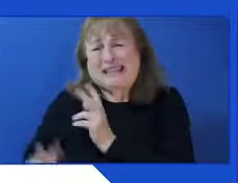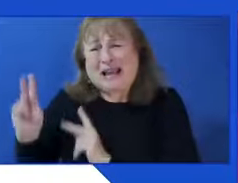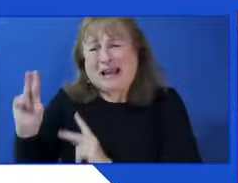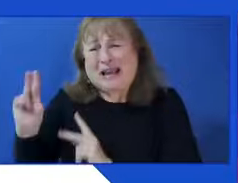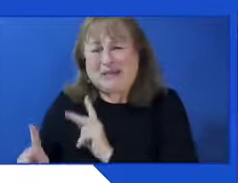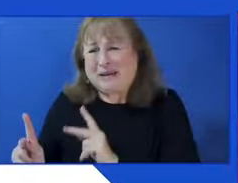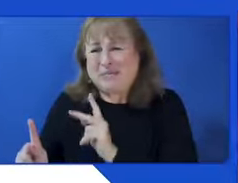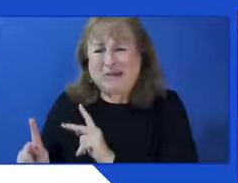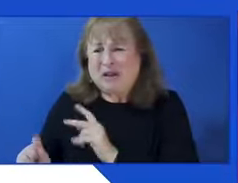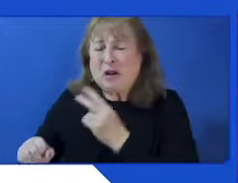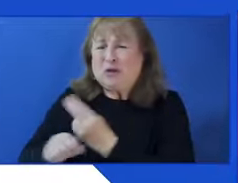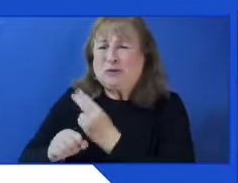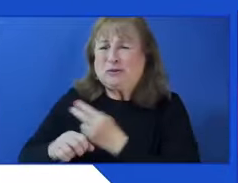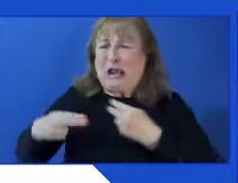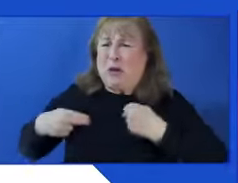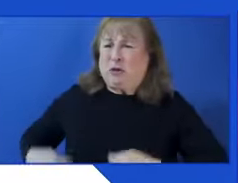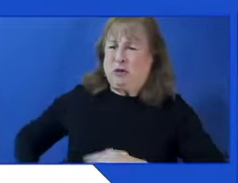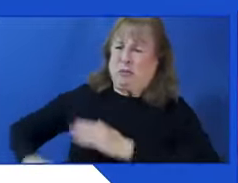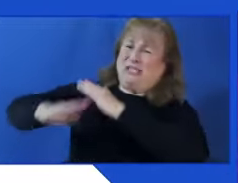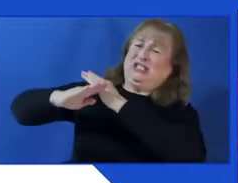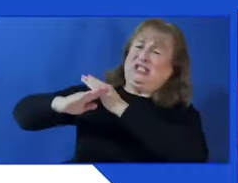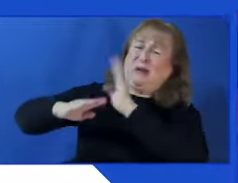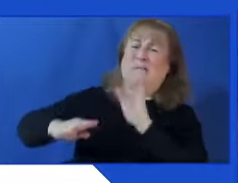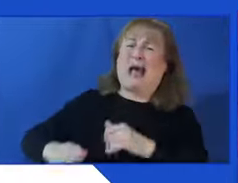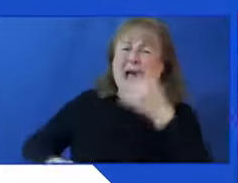human shields by Hamas.